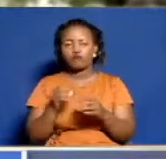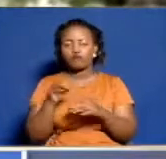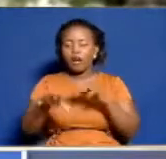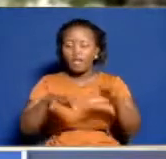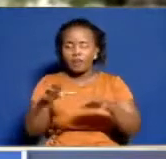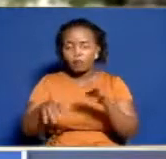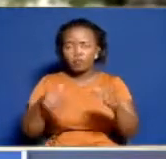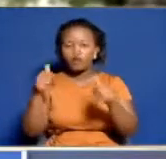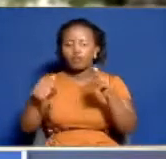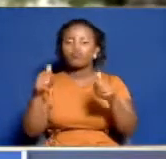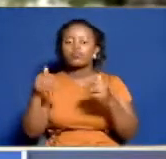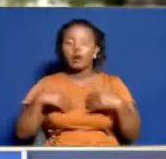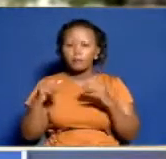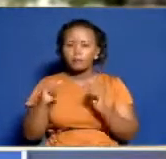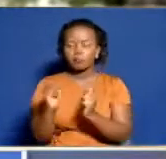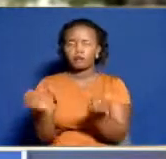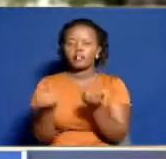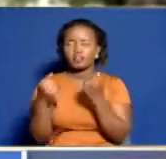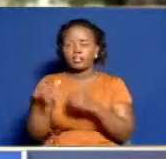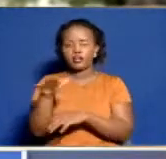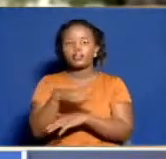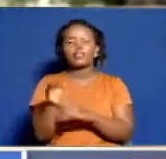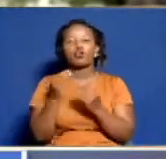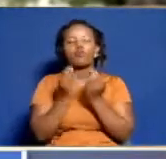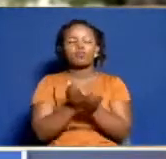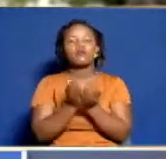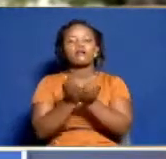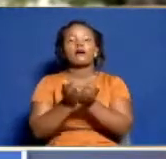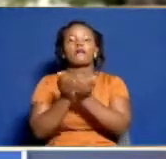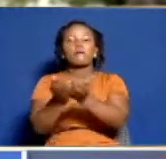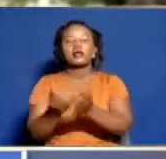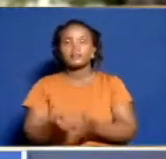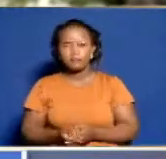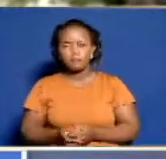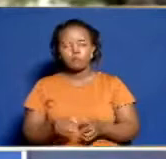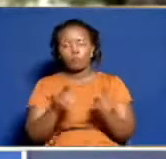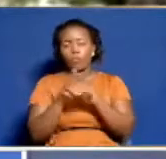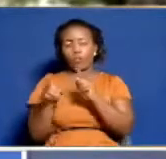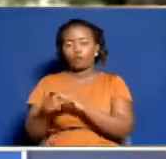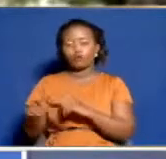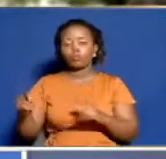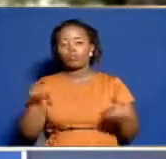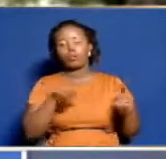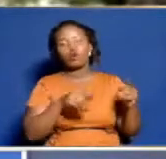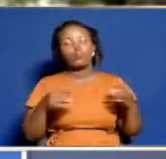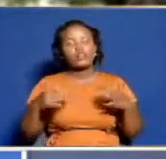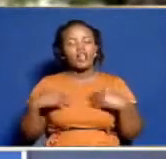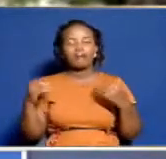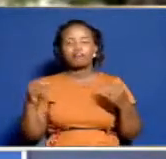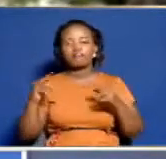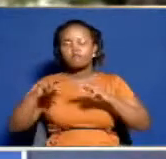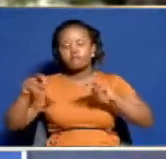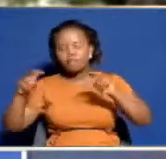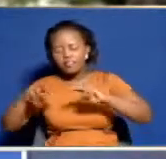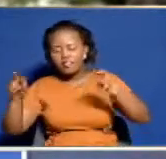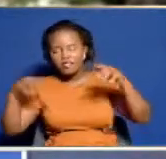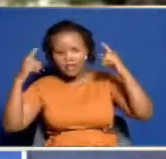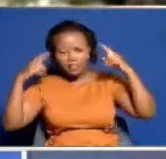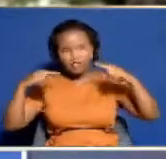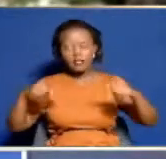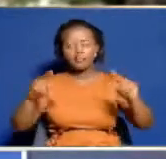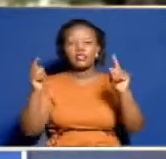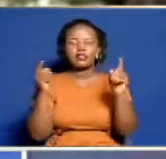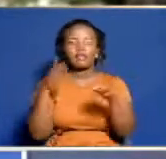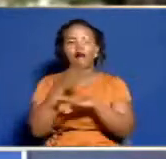that have been laid here on the beach. And out of those, we've had a hatching success rate that is above